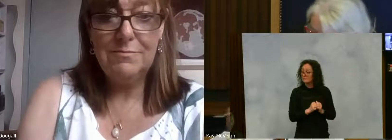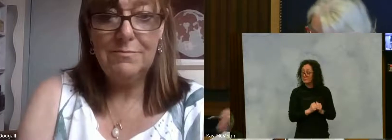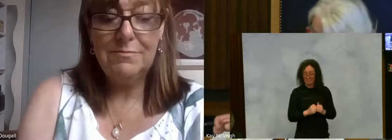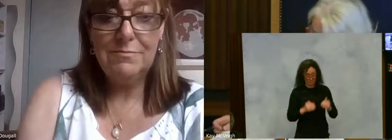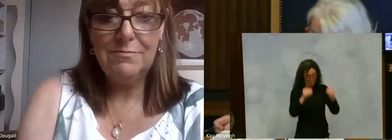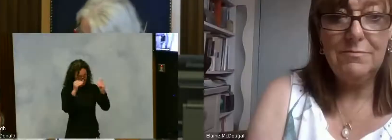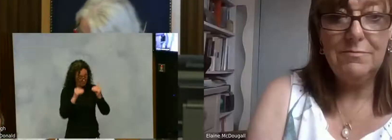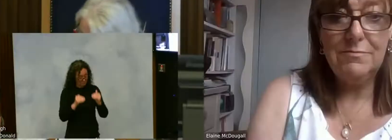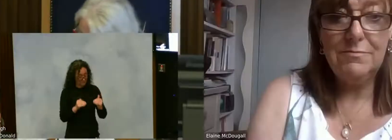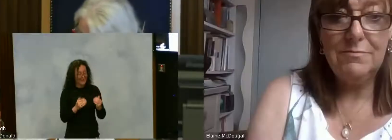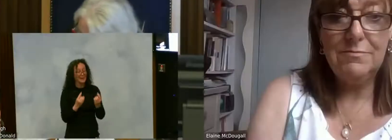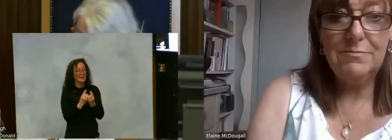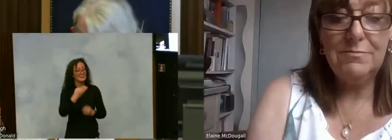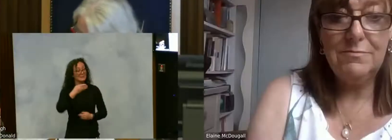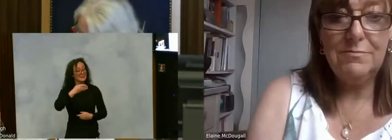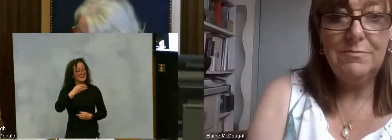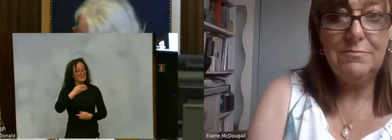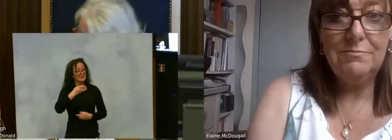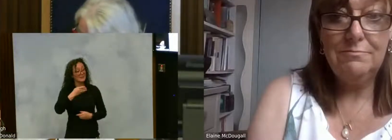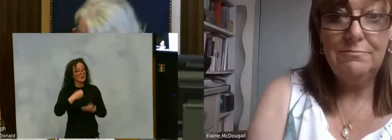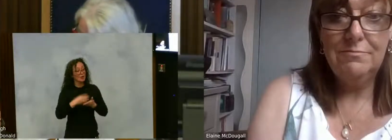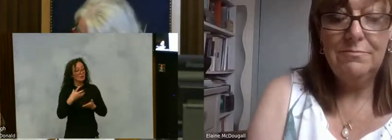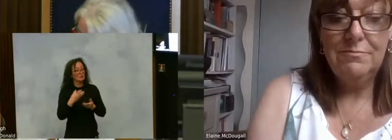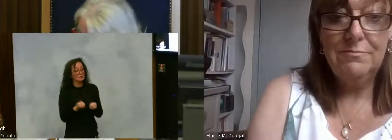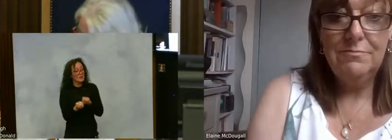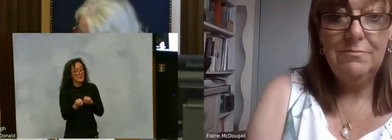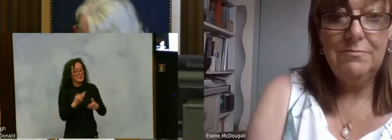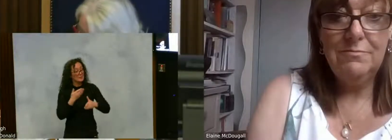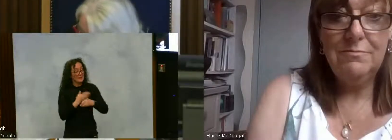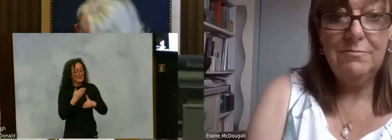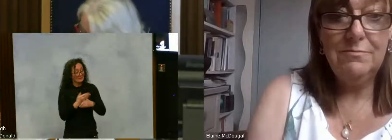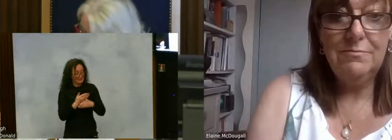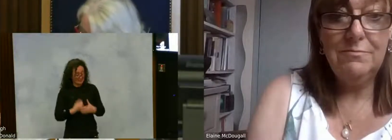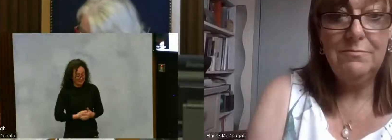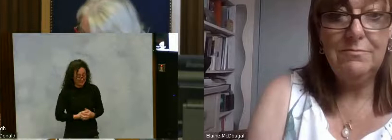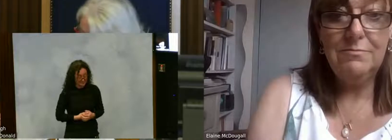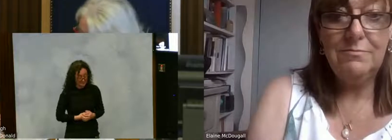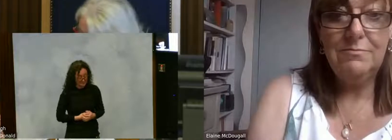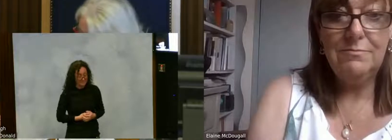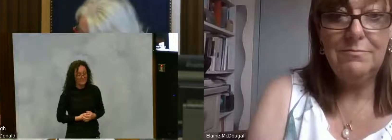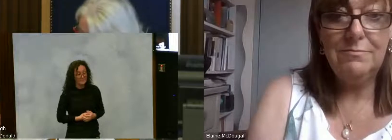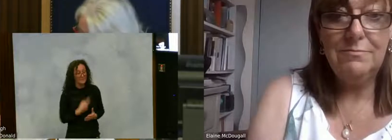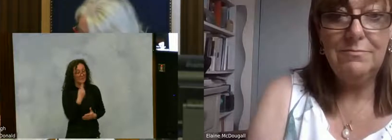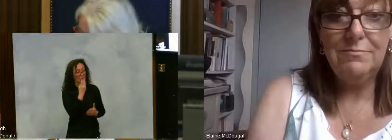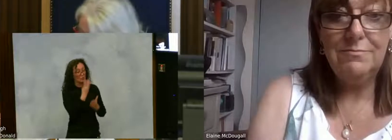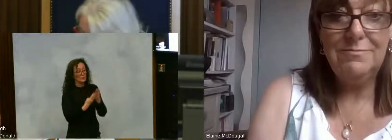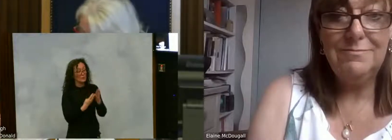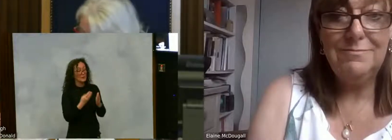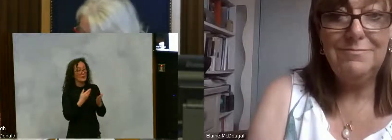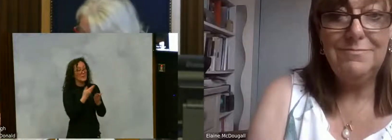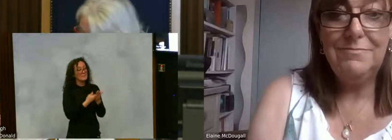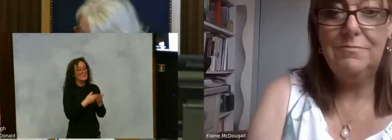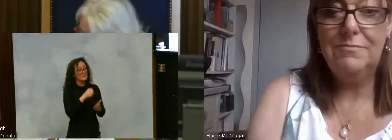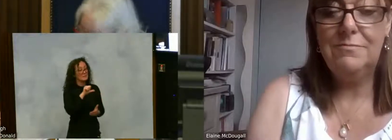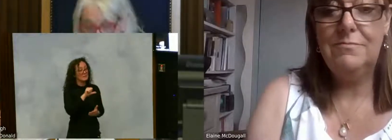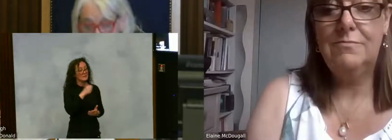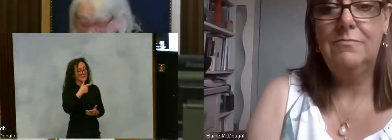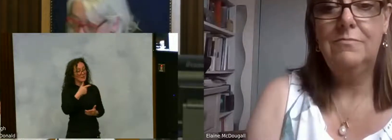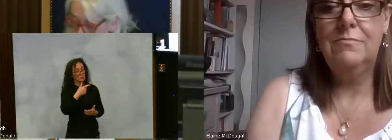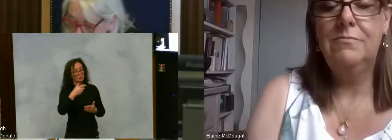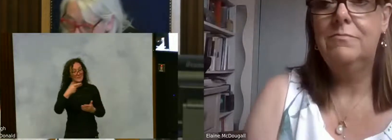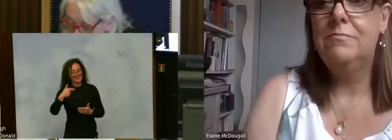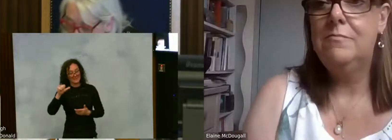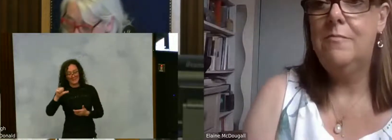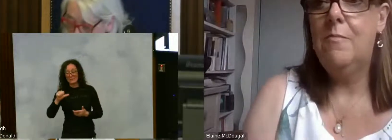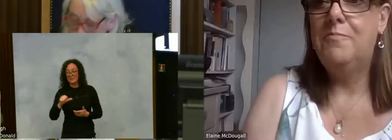to item 9, Treasury Management Activity, first quarter report, pages 69 to 76. Back